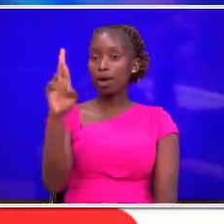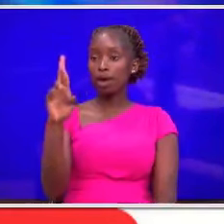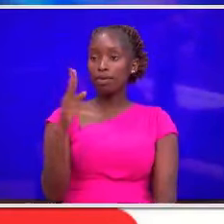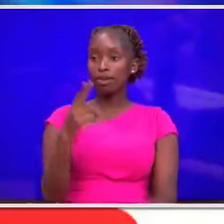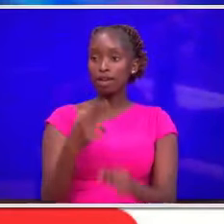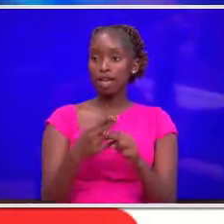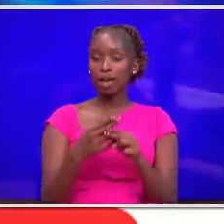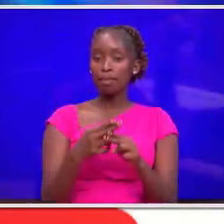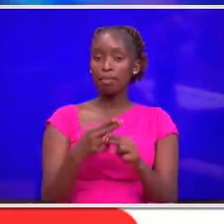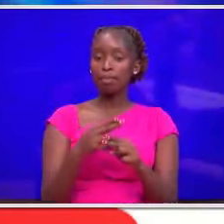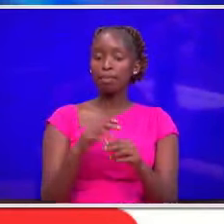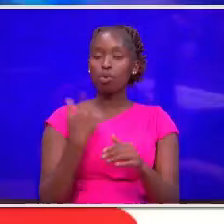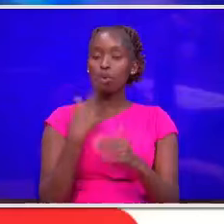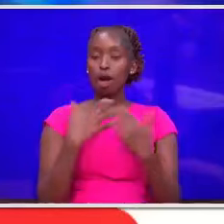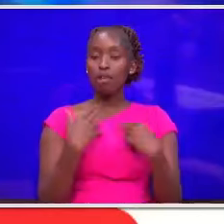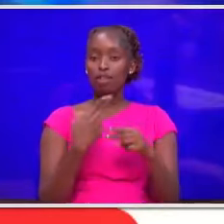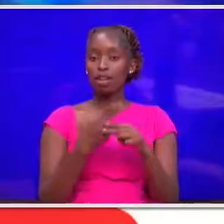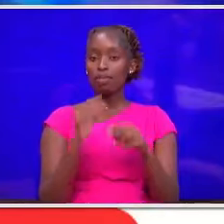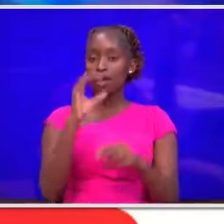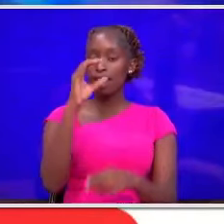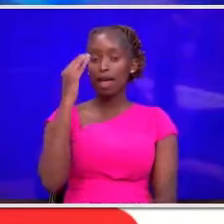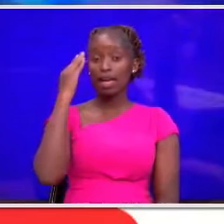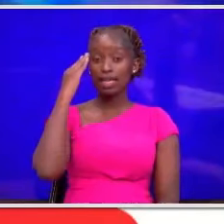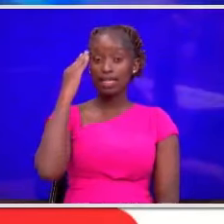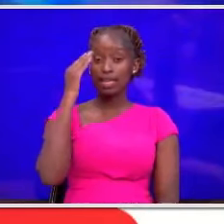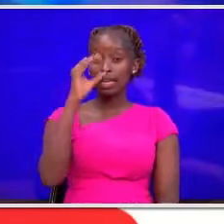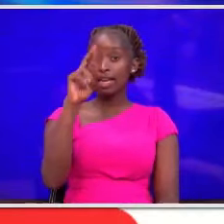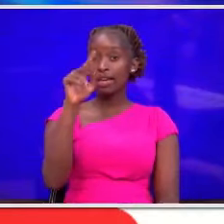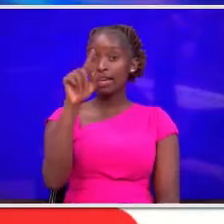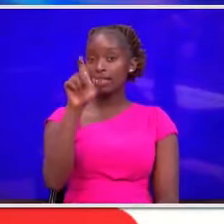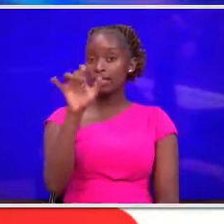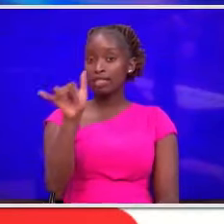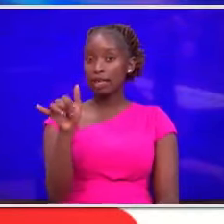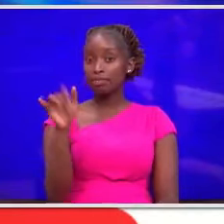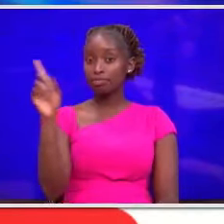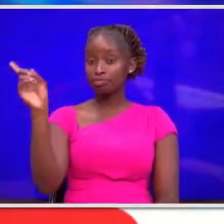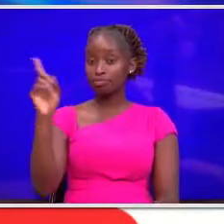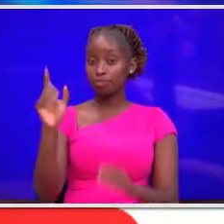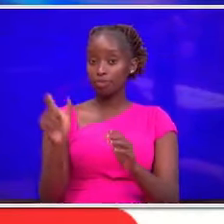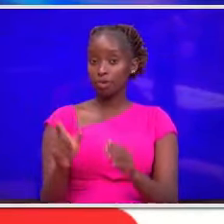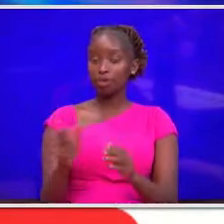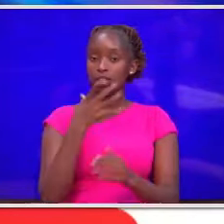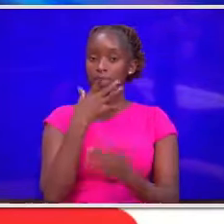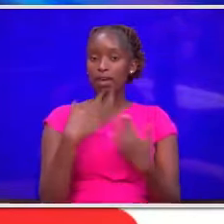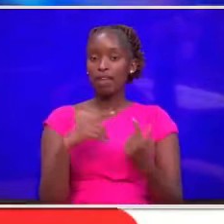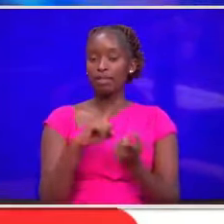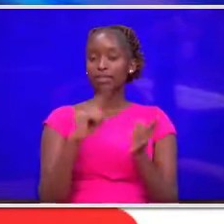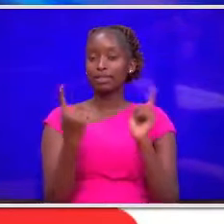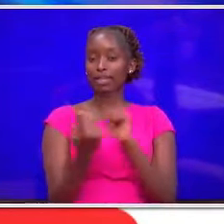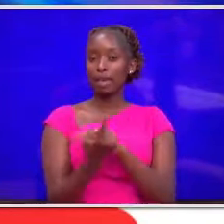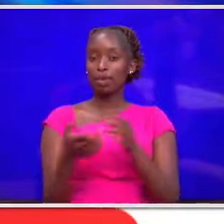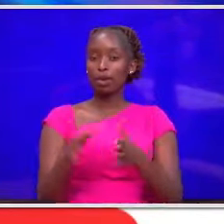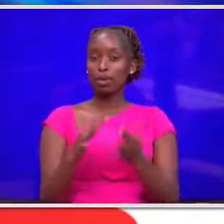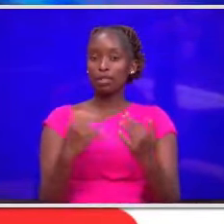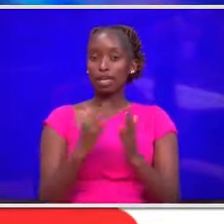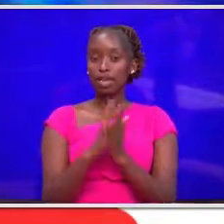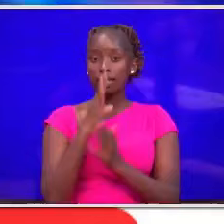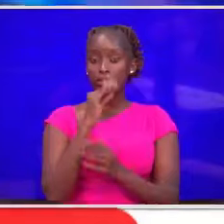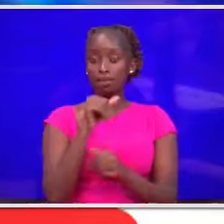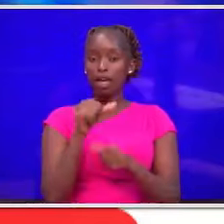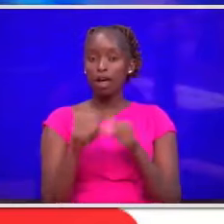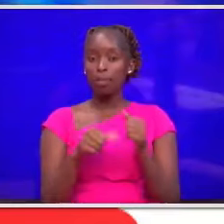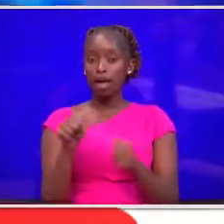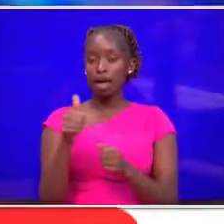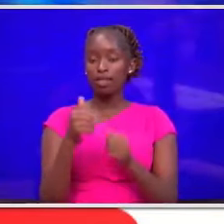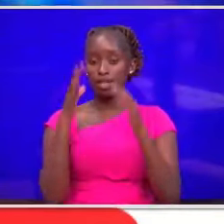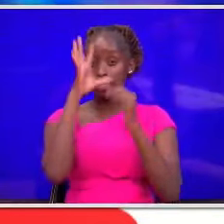X as, or the X platform as Crazy Nairobian. However, it slowly turned into a forum dissecting other critical matters in